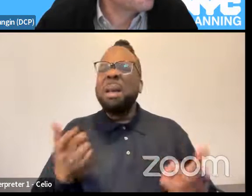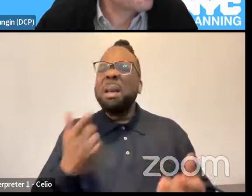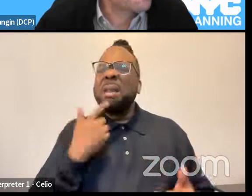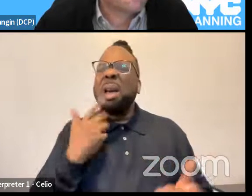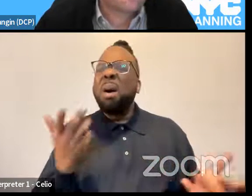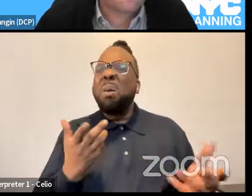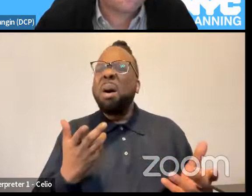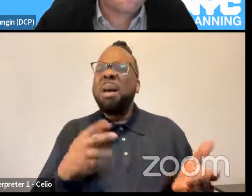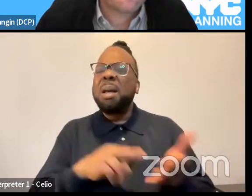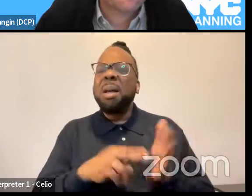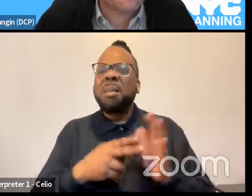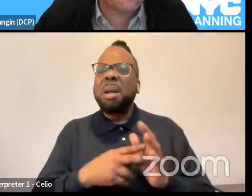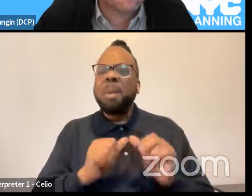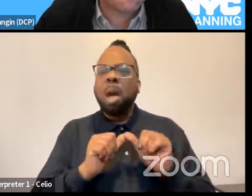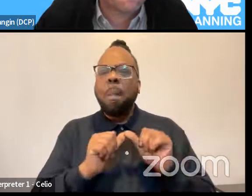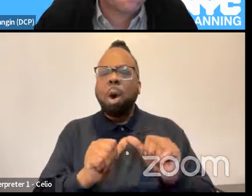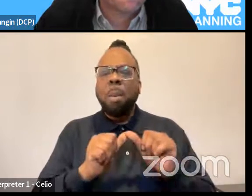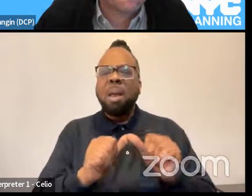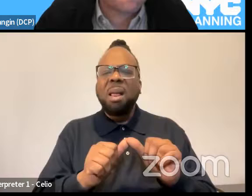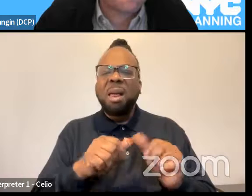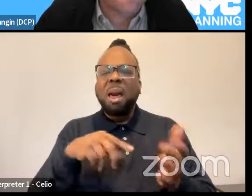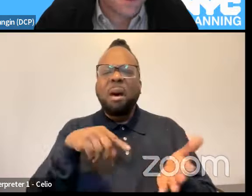affordable?